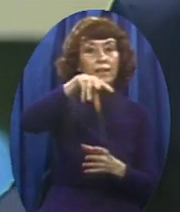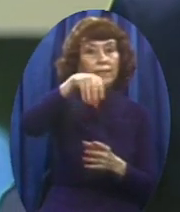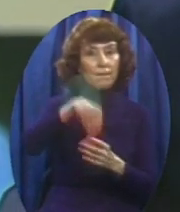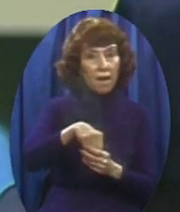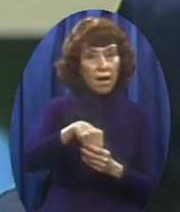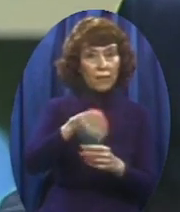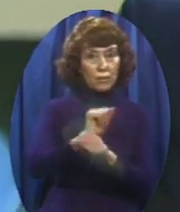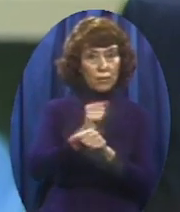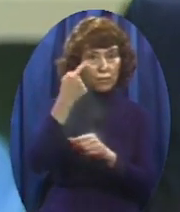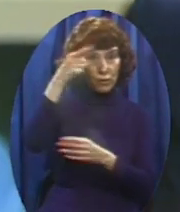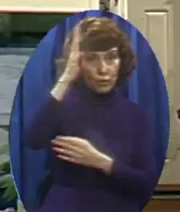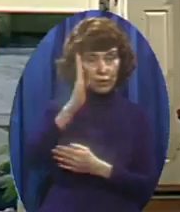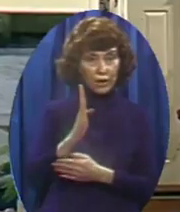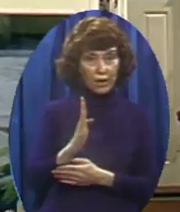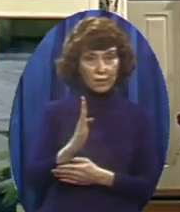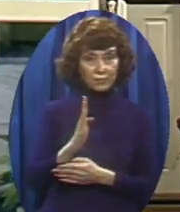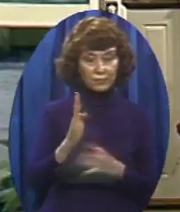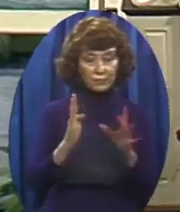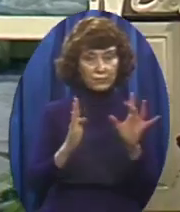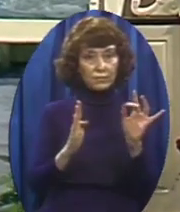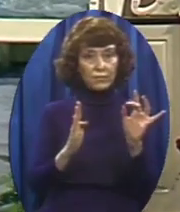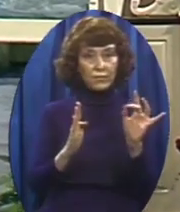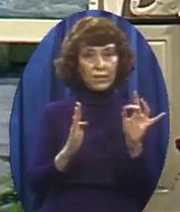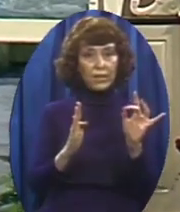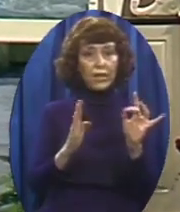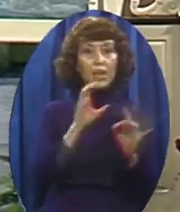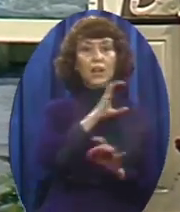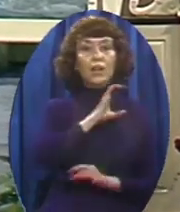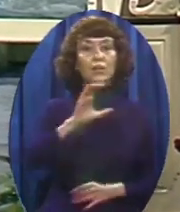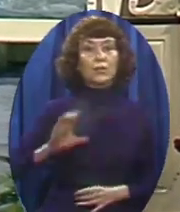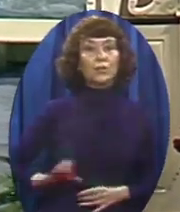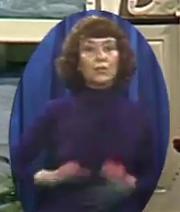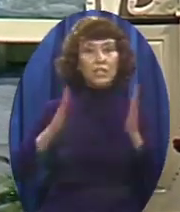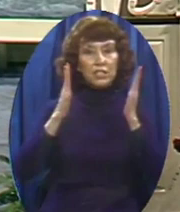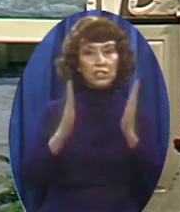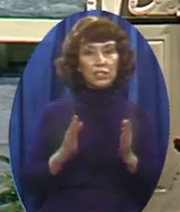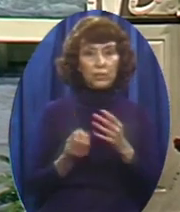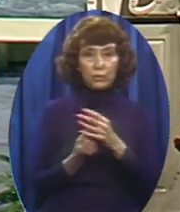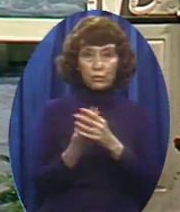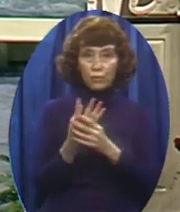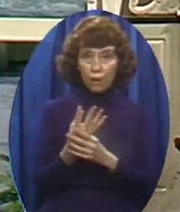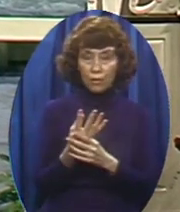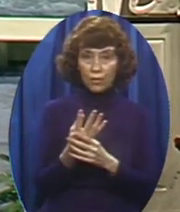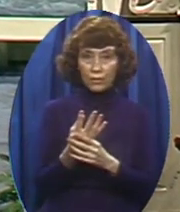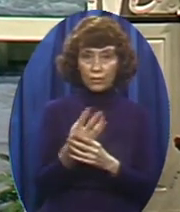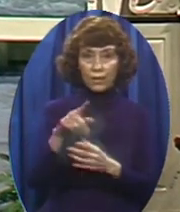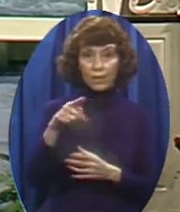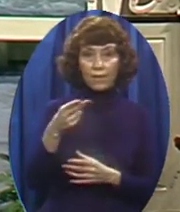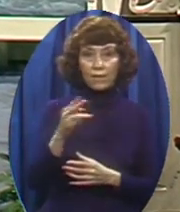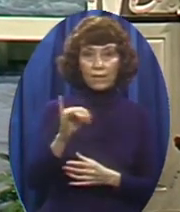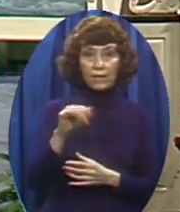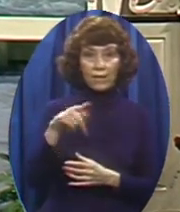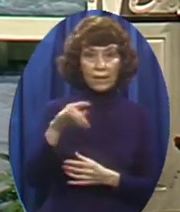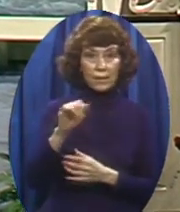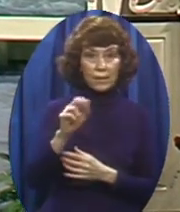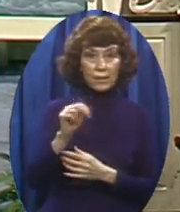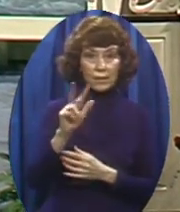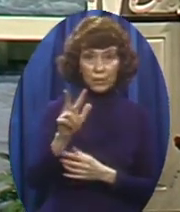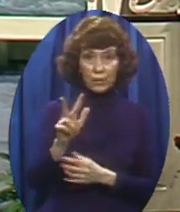finally, Christian growth. Growing in the grace and knowledge of the Lord. Philippians 3:15. I'll just read